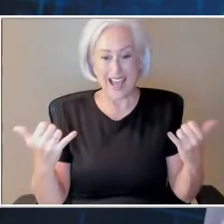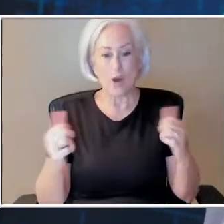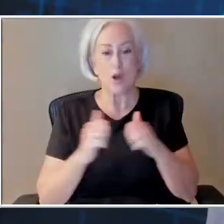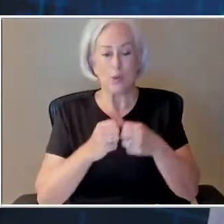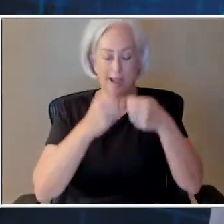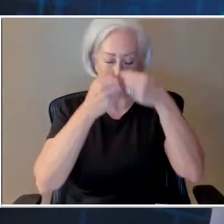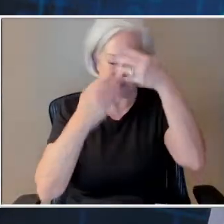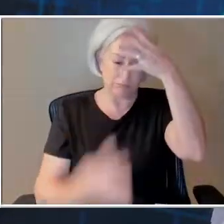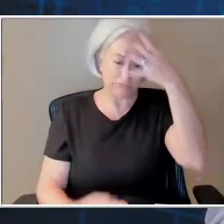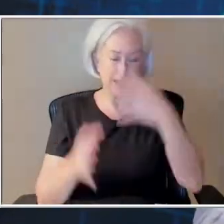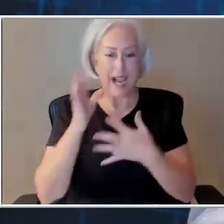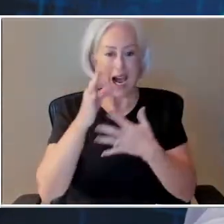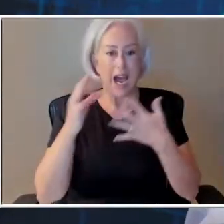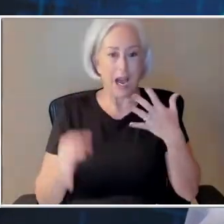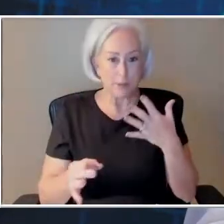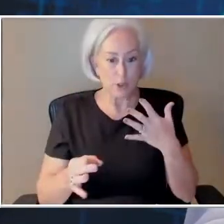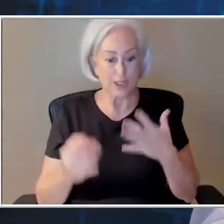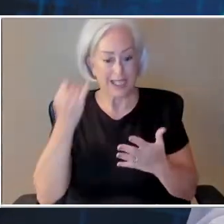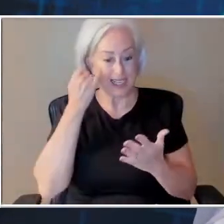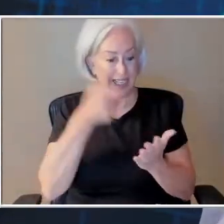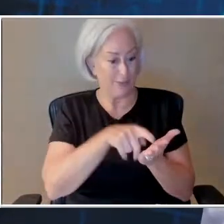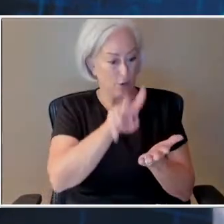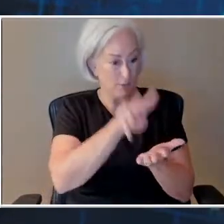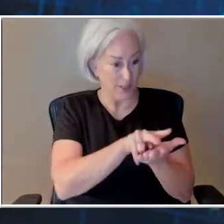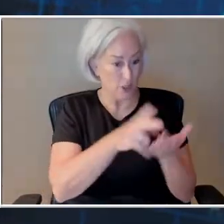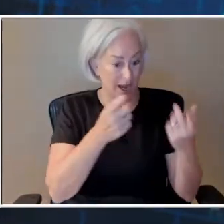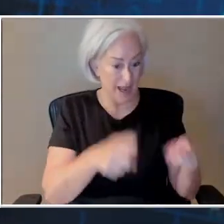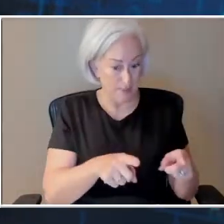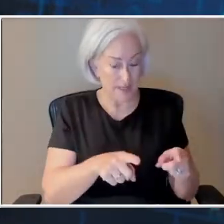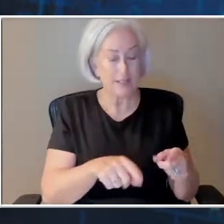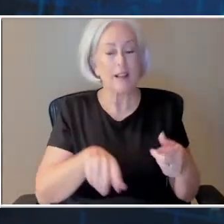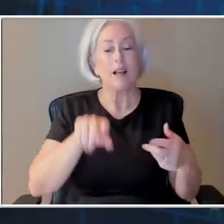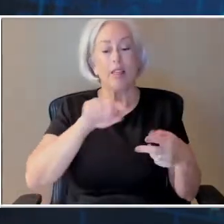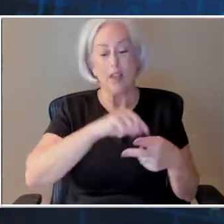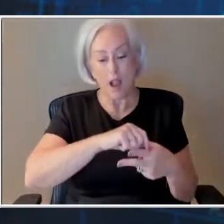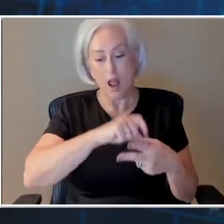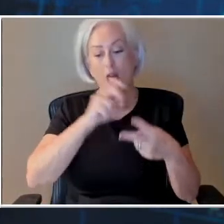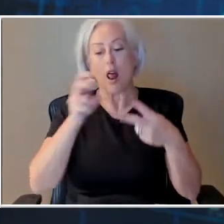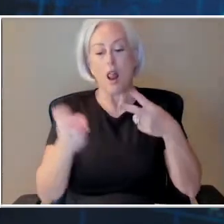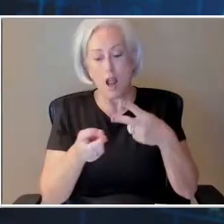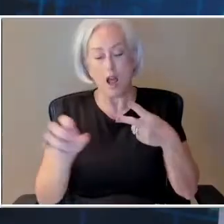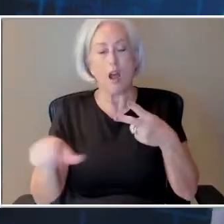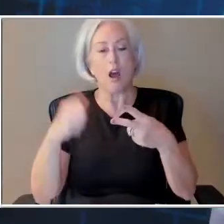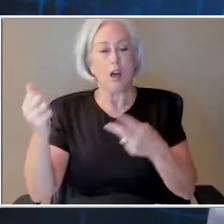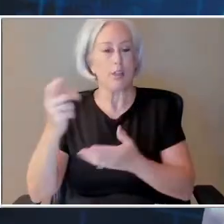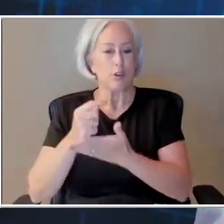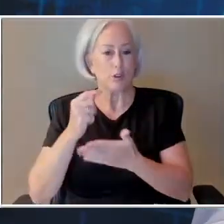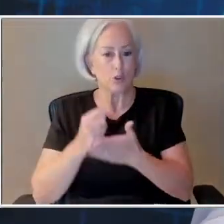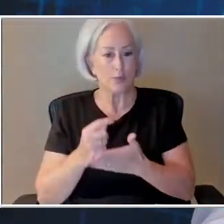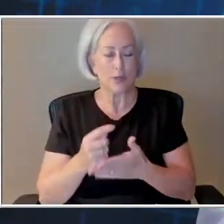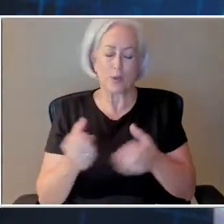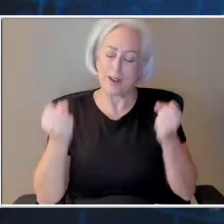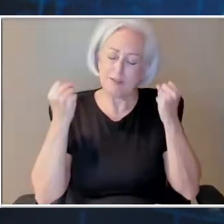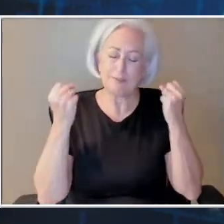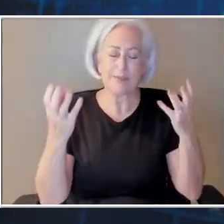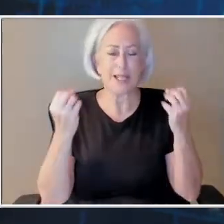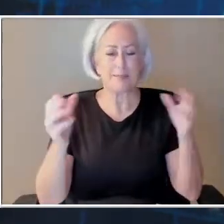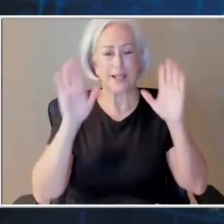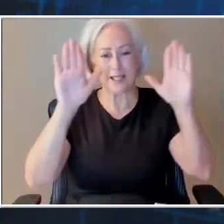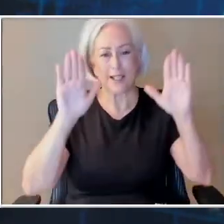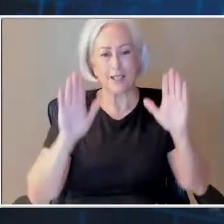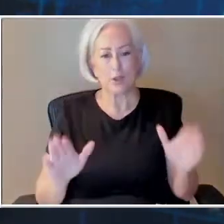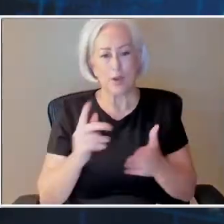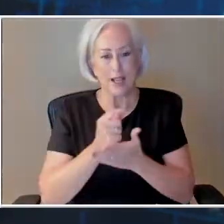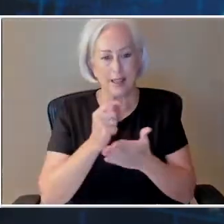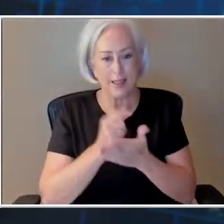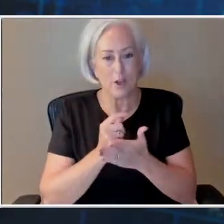if they get out of remission, we can keep them, we can bring them back to remission. We have really great therapies, cellular therapies, immunotherapy treatments